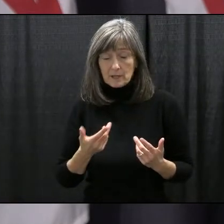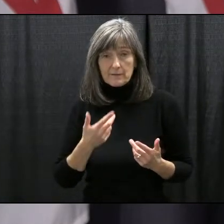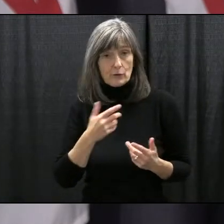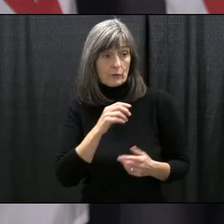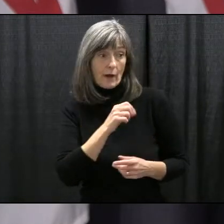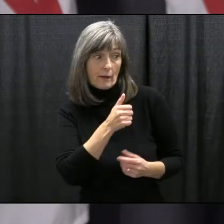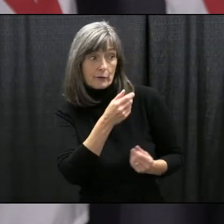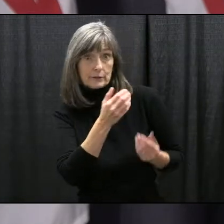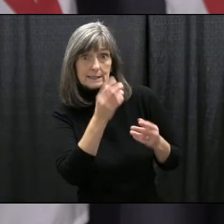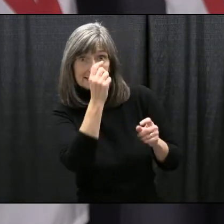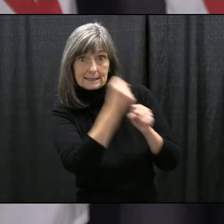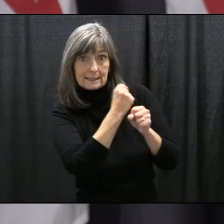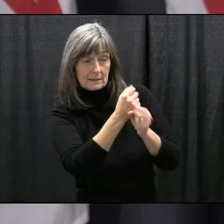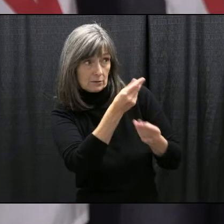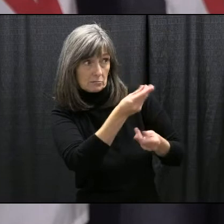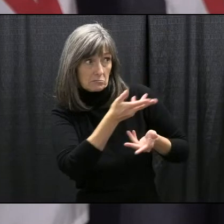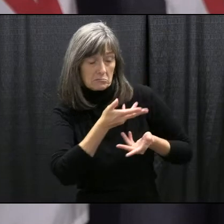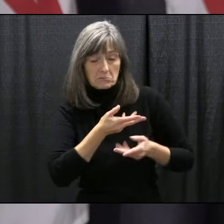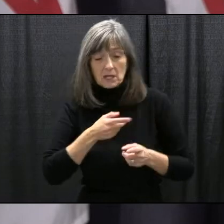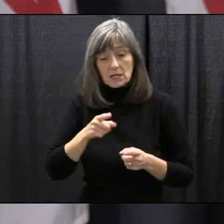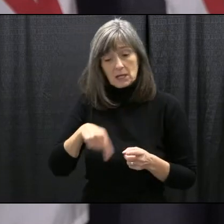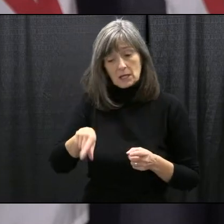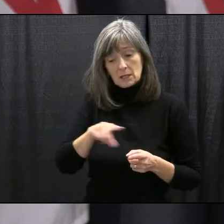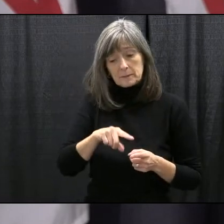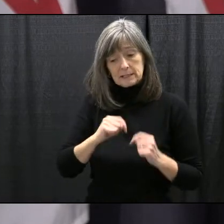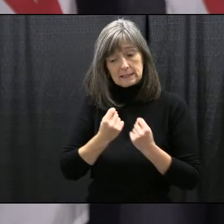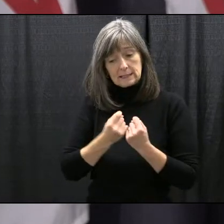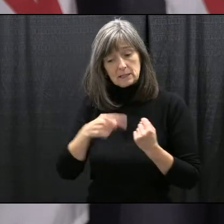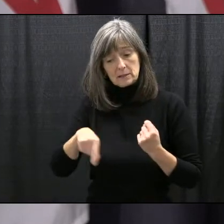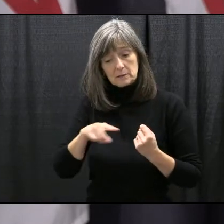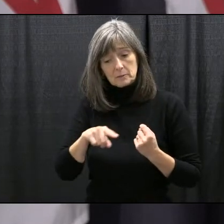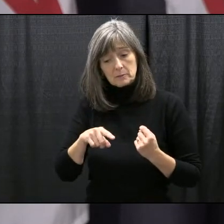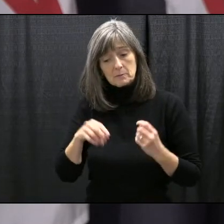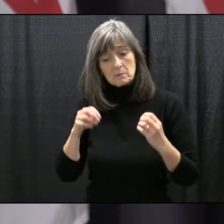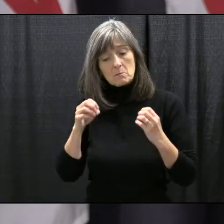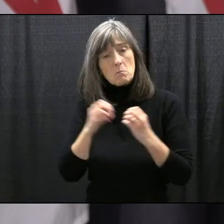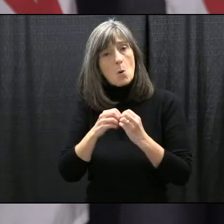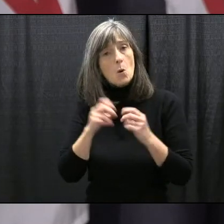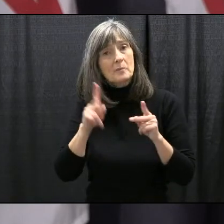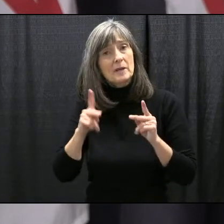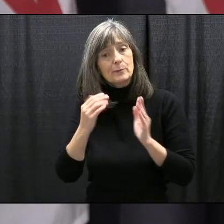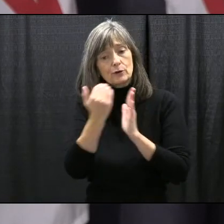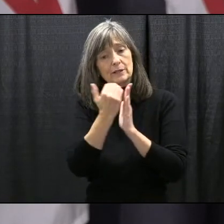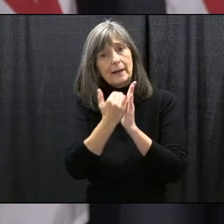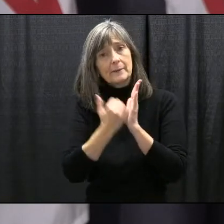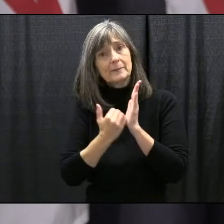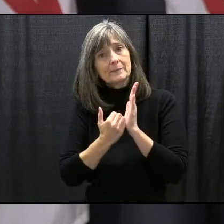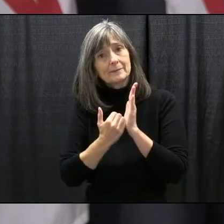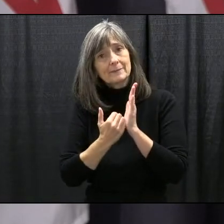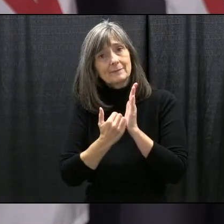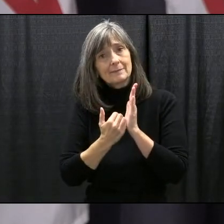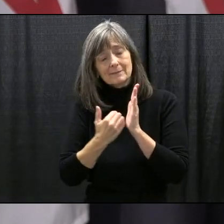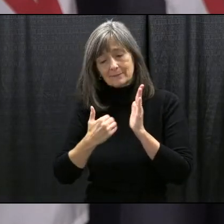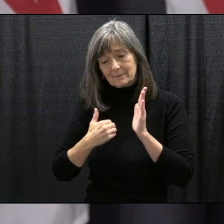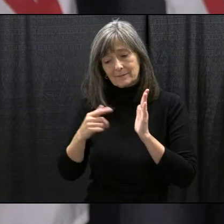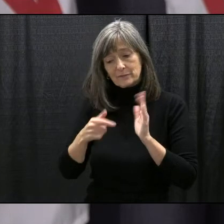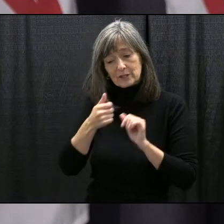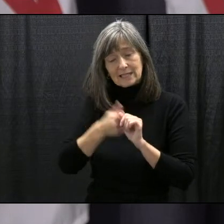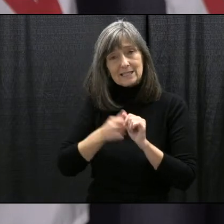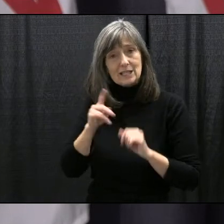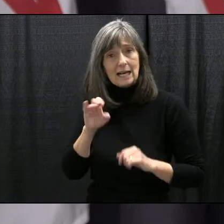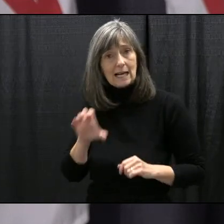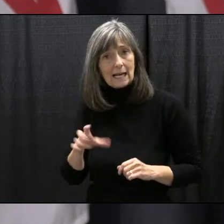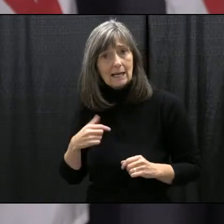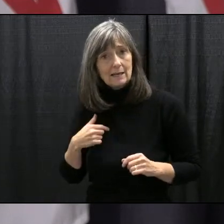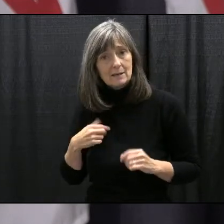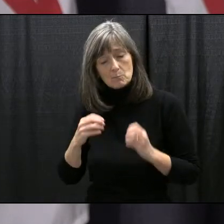given, allow a significant number of people to be rostered to find a health home in each of these clinics. So if